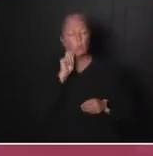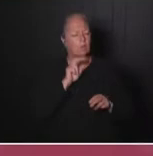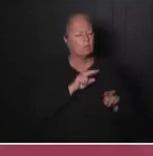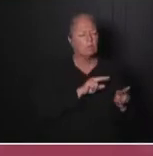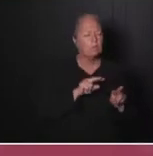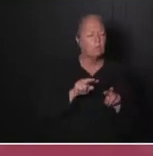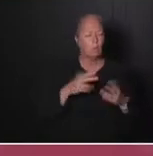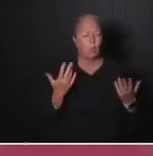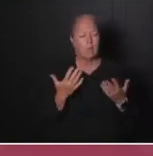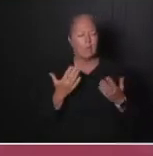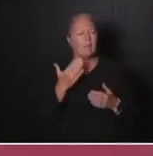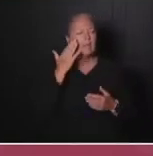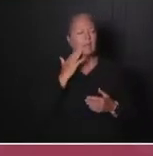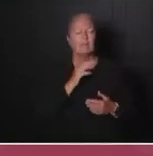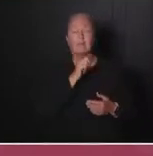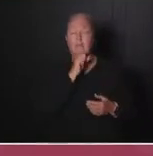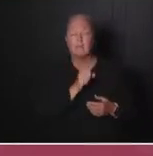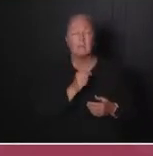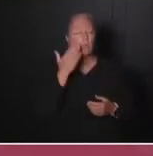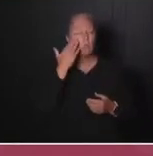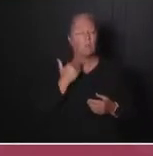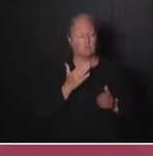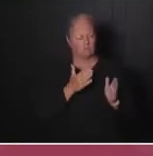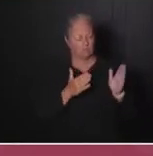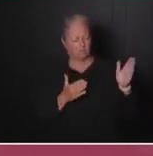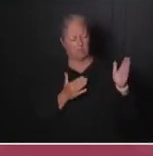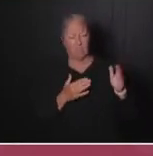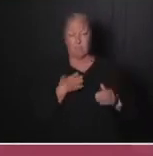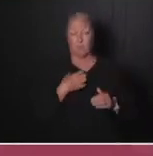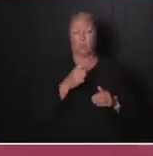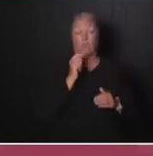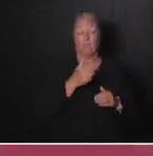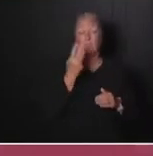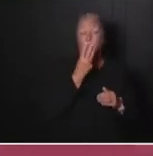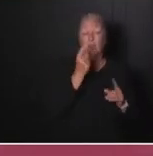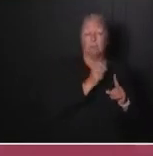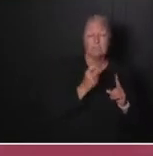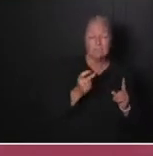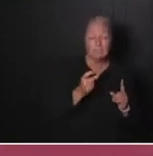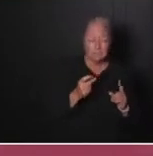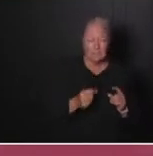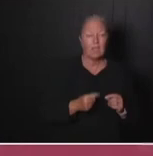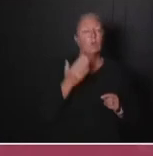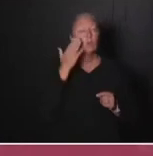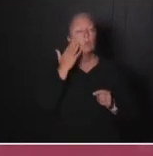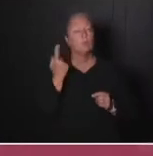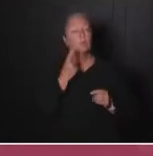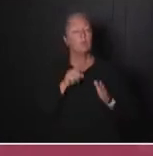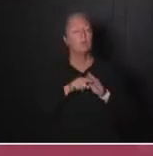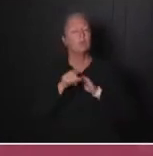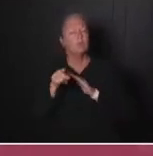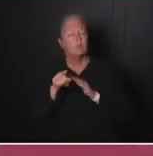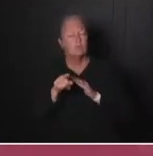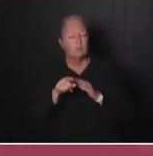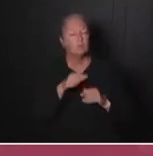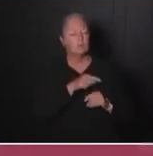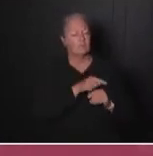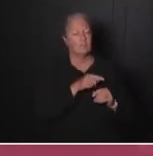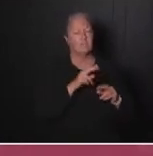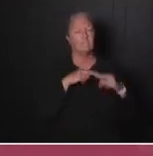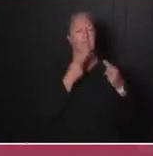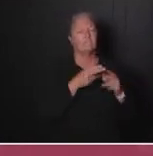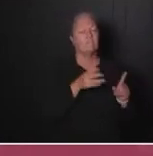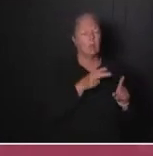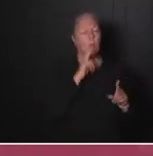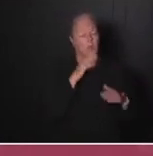pay gap. It's more than 13%. And give women fleeing family violence 10 days paid